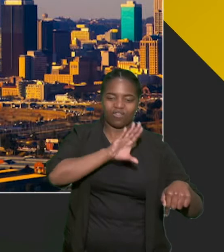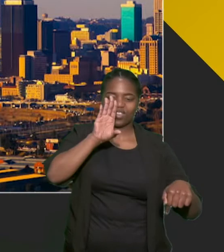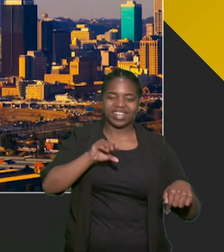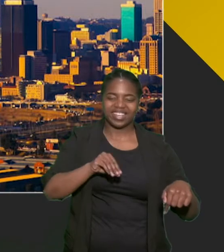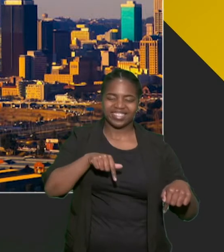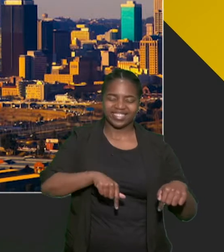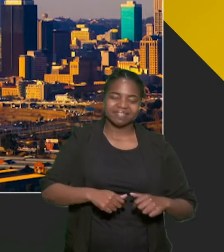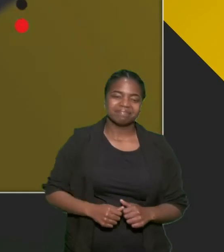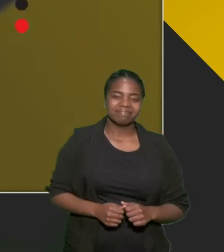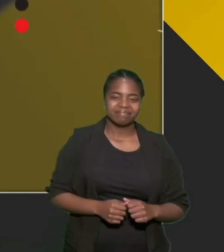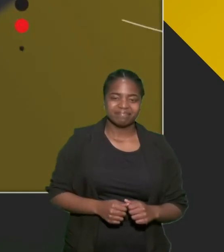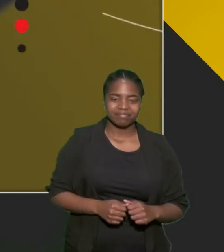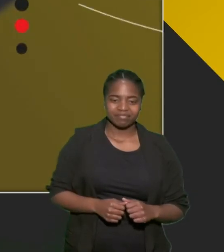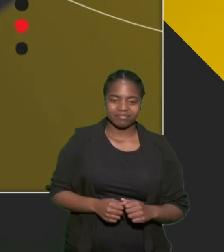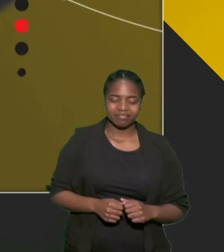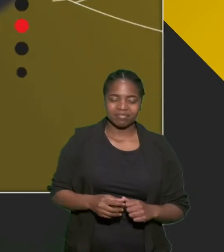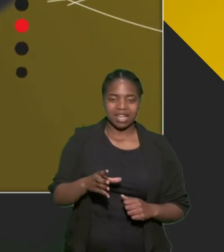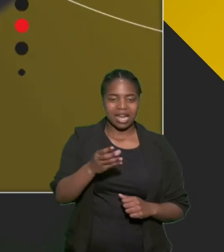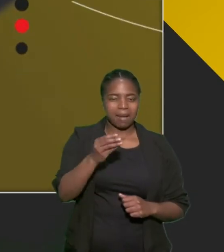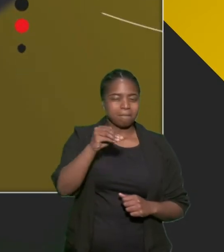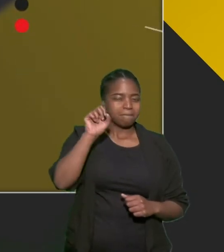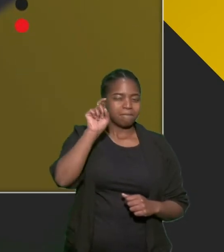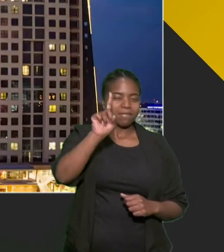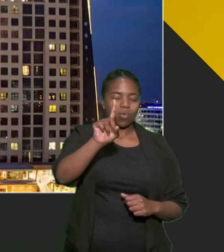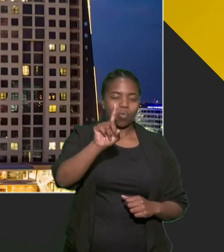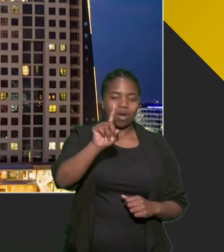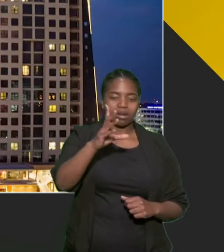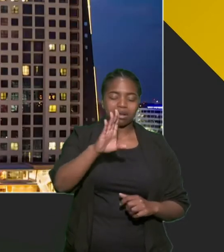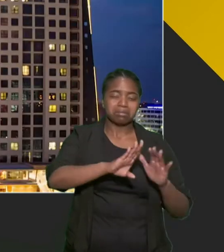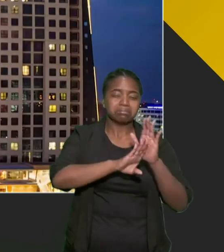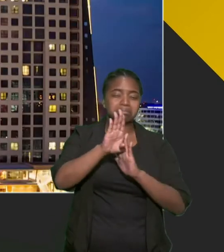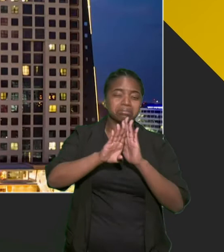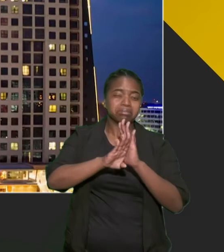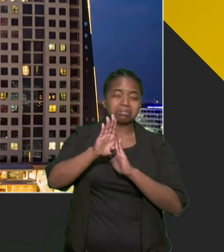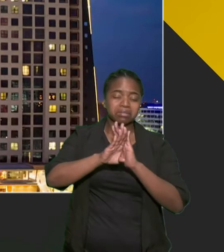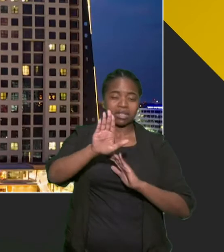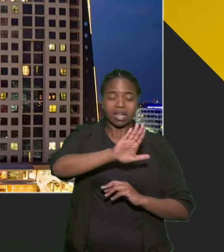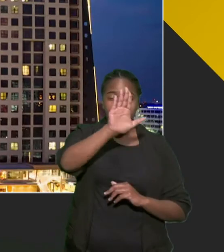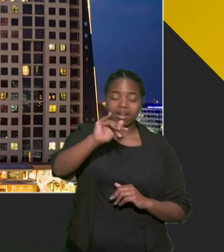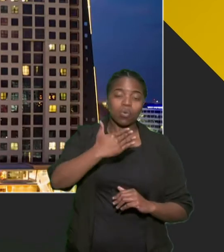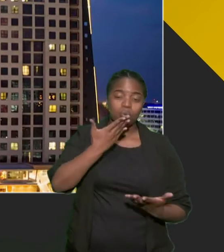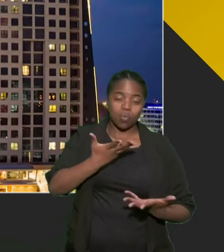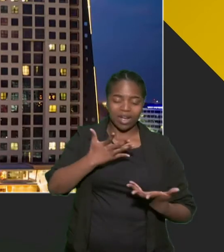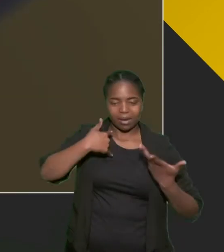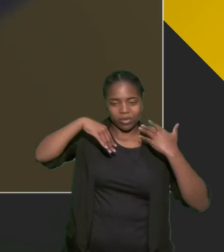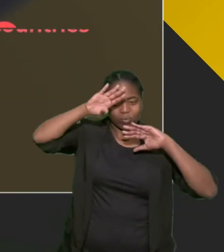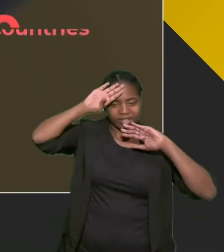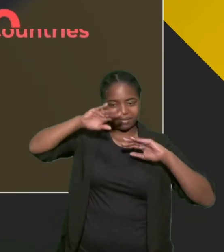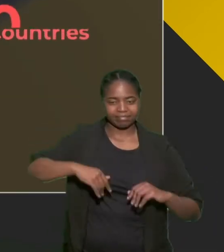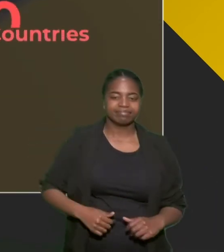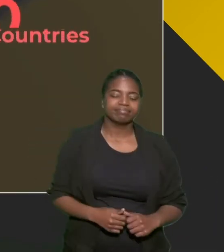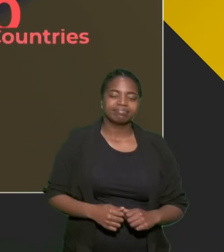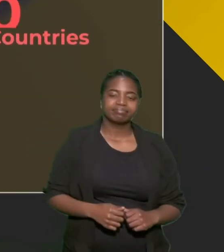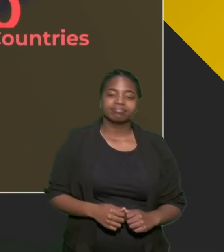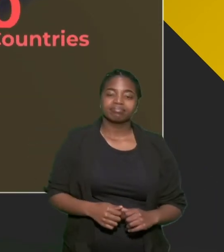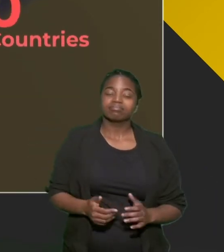South Africa. And at number 1, the most prosperous country in Africa, it is Botswana. And